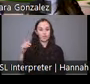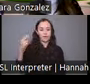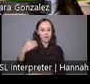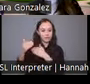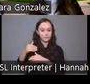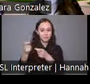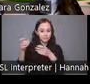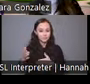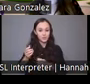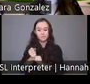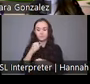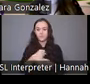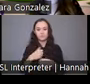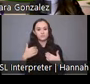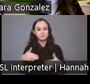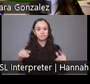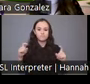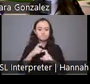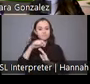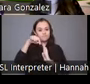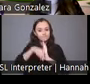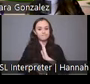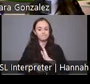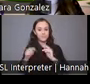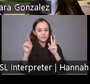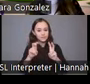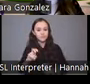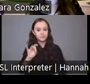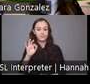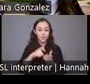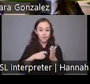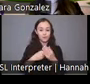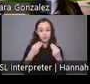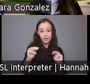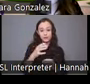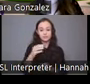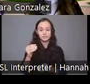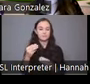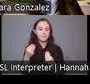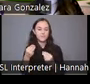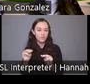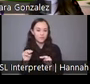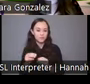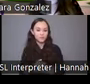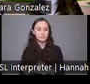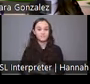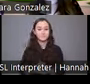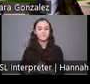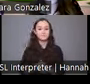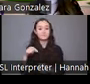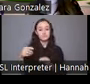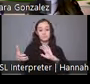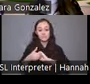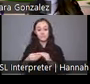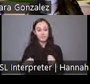and rigorous assessments of archaeological methods and methodology. Specifically, these collaborations inspired the development